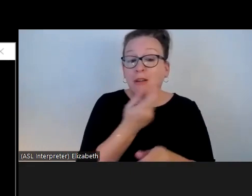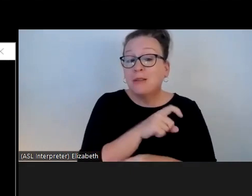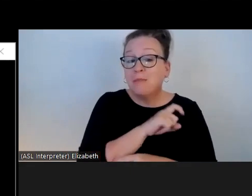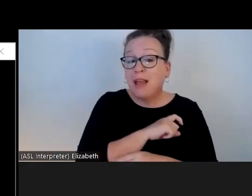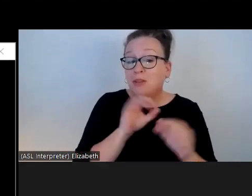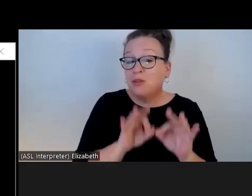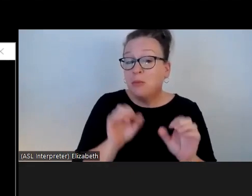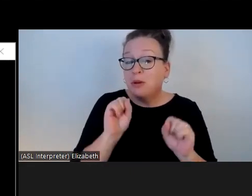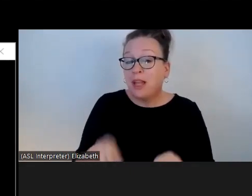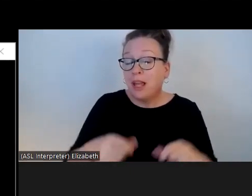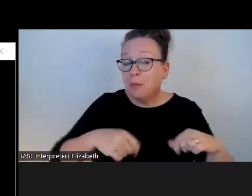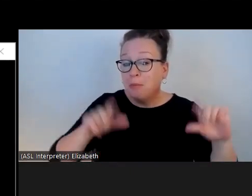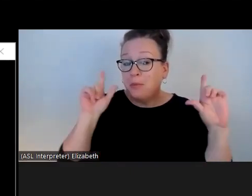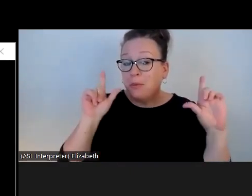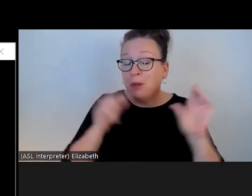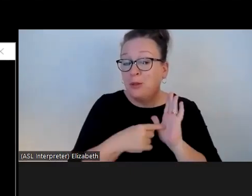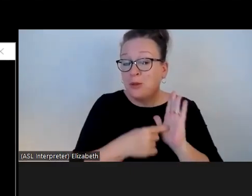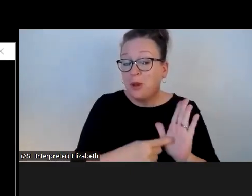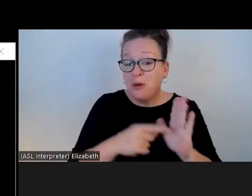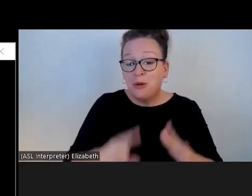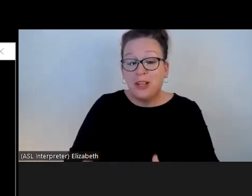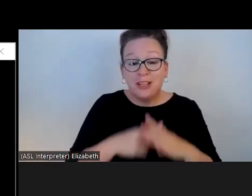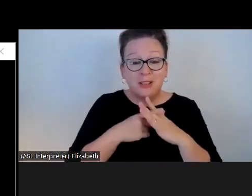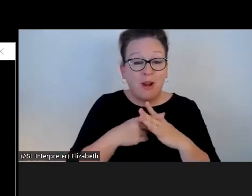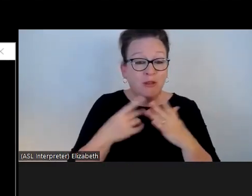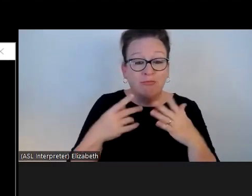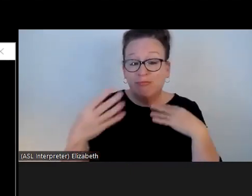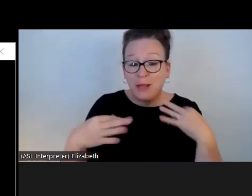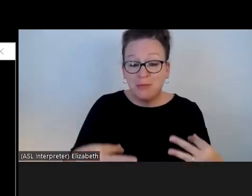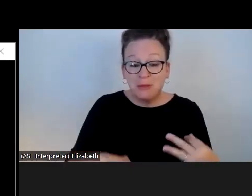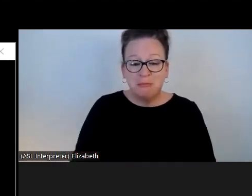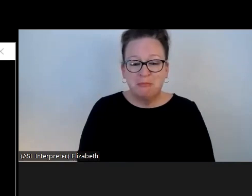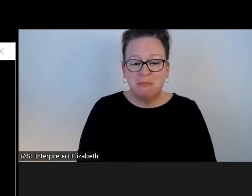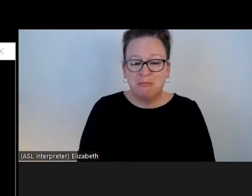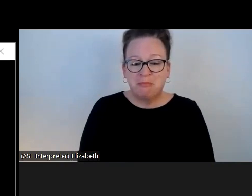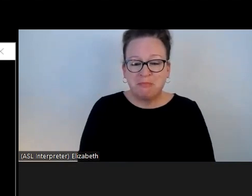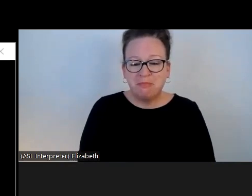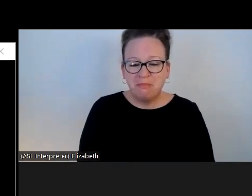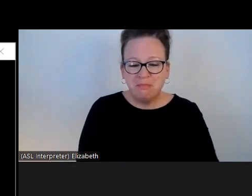on and say something.